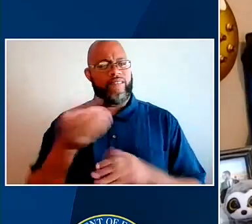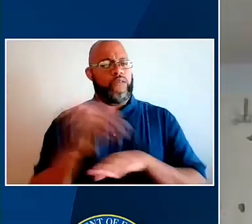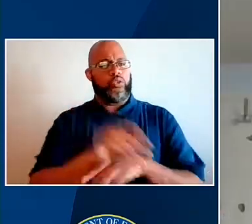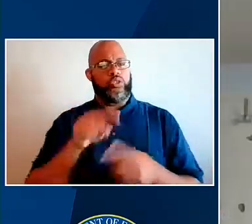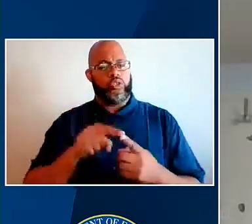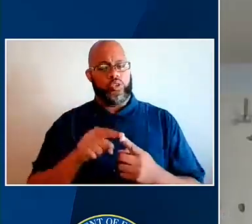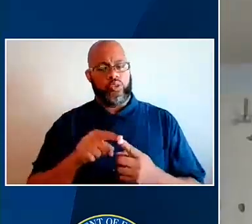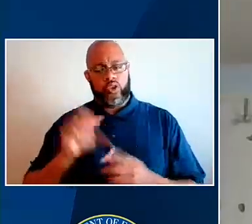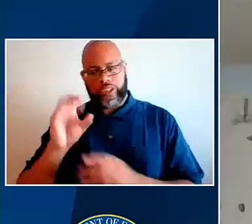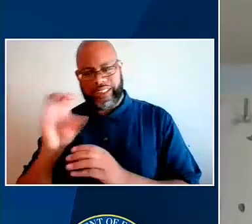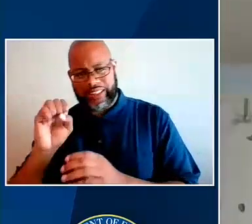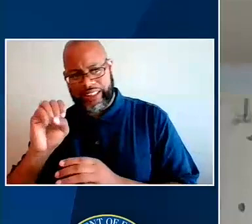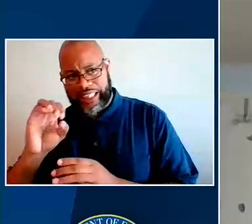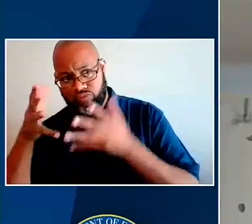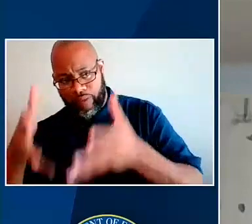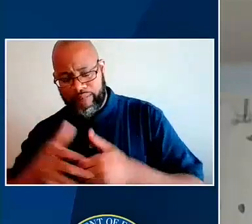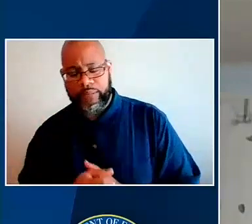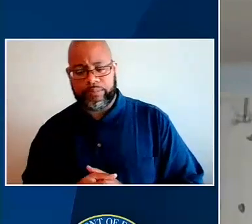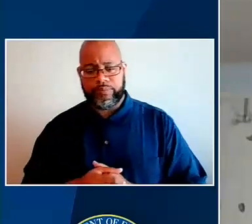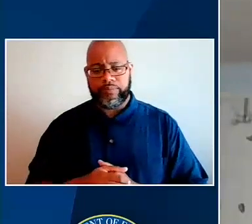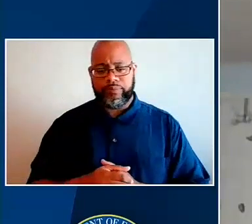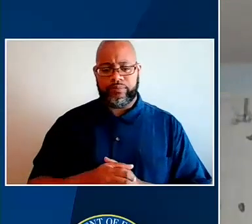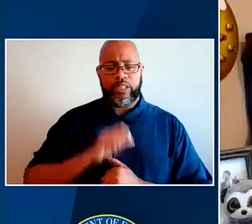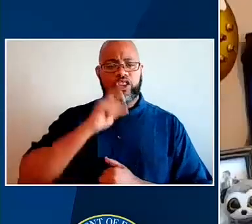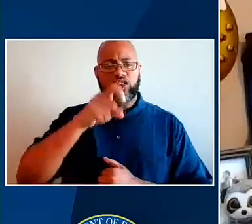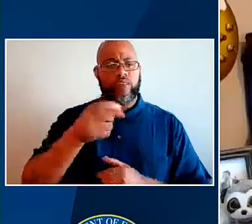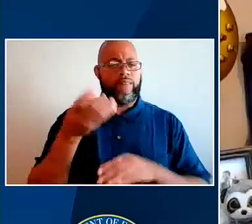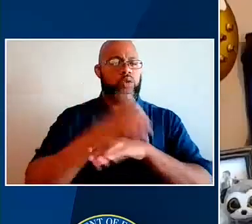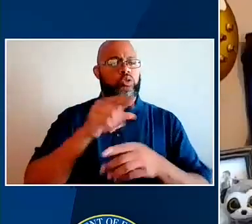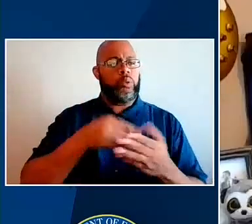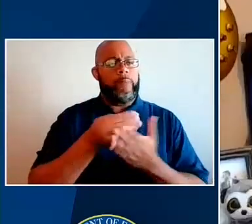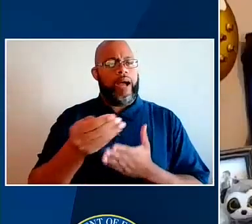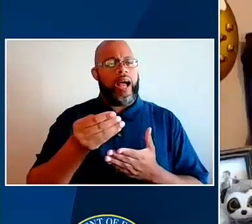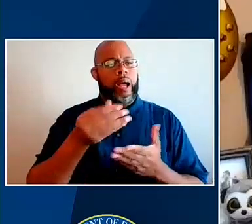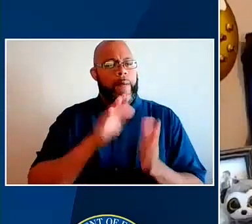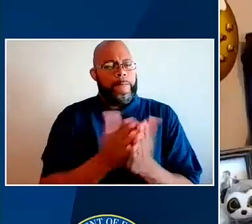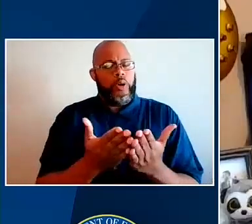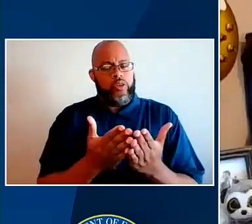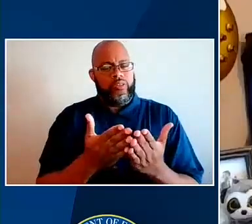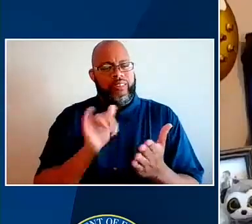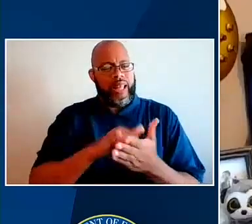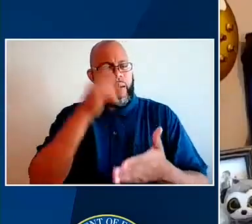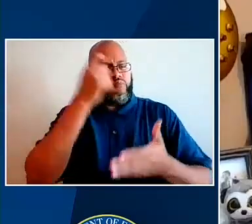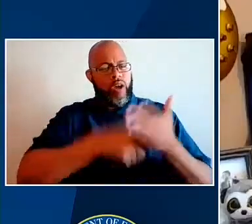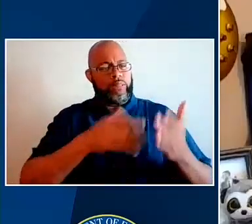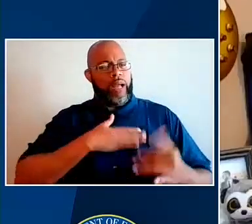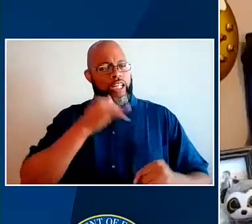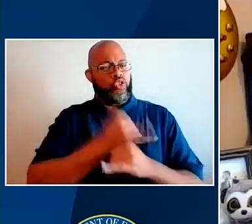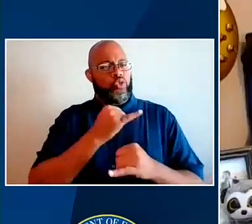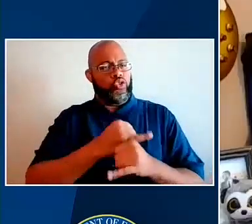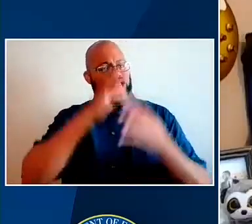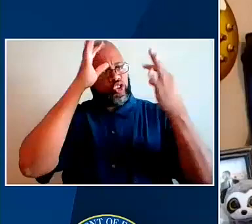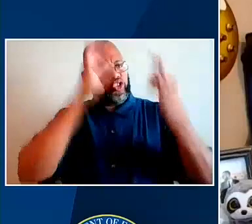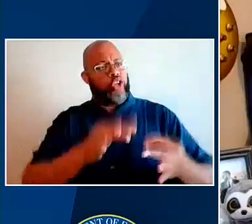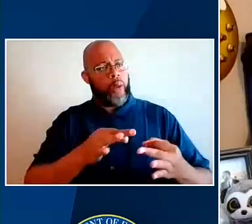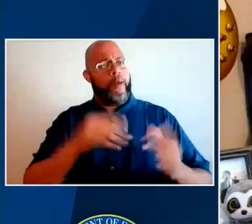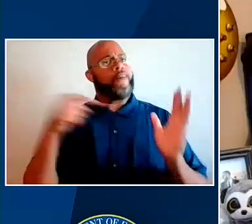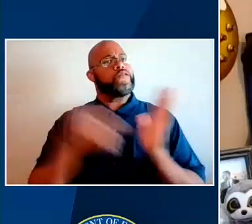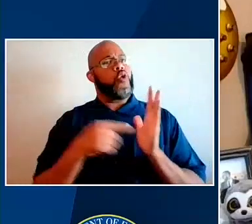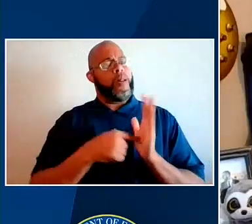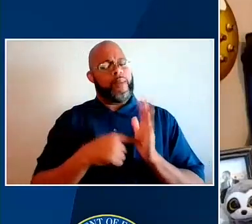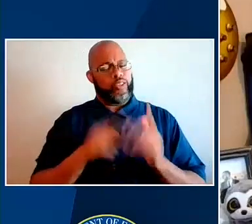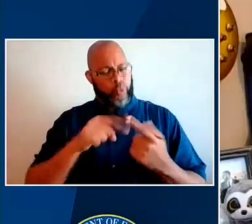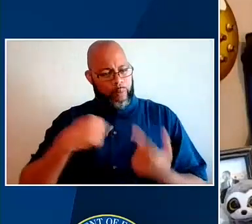textbooks. Seconds remaining. Okay. I shouldn't be forced to buy a textbook at a price my institution has determined is affordable to